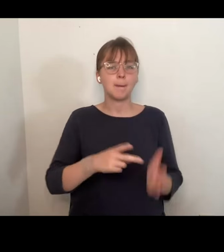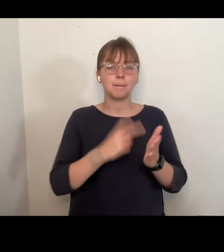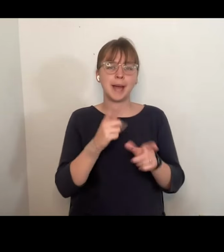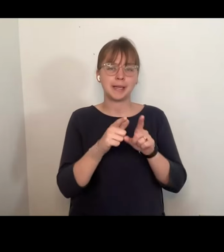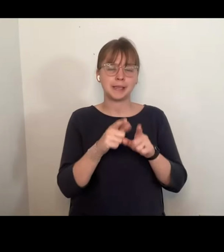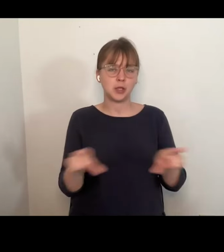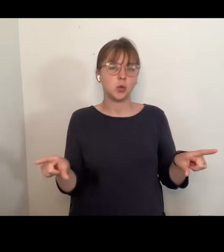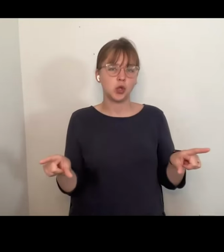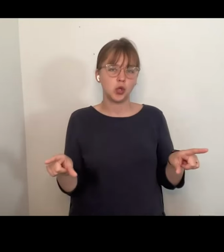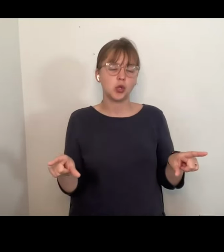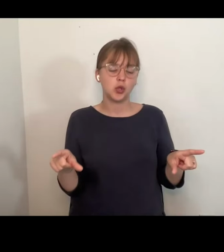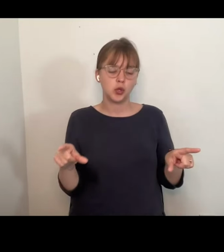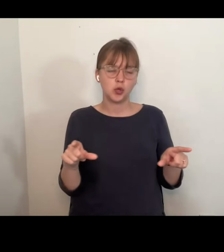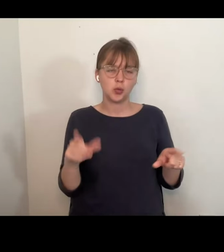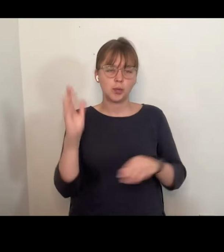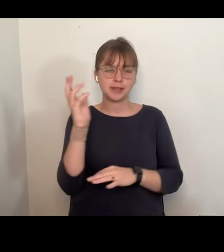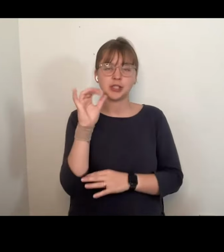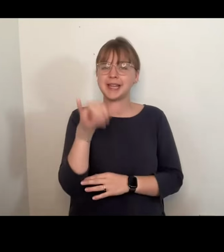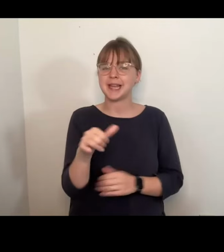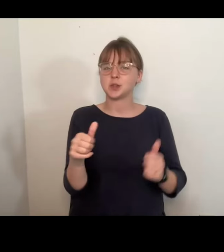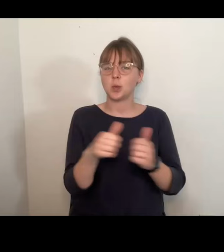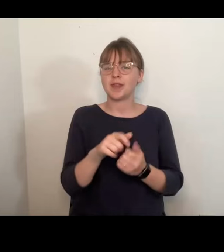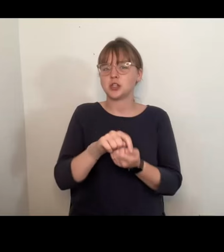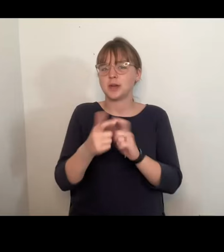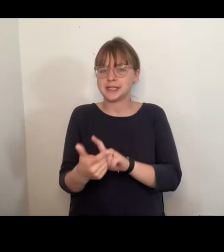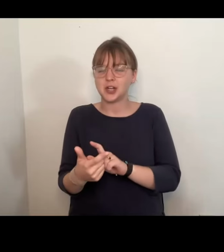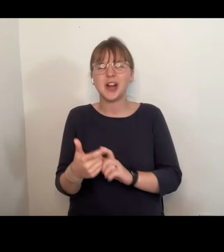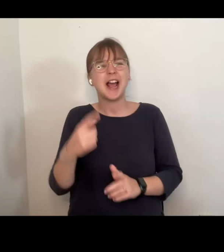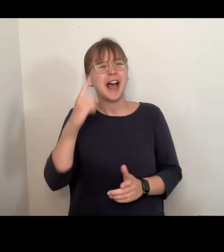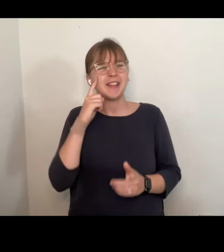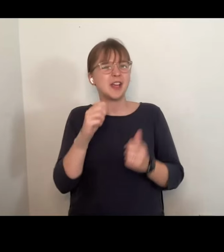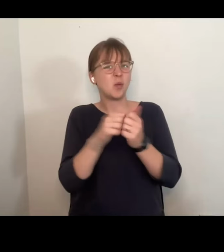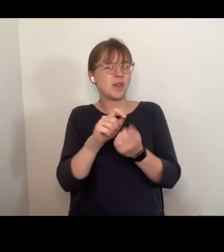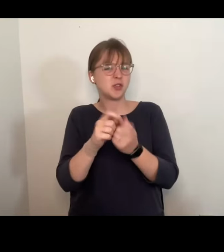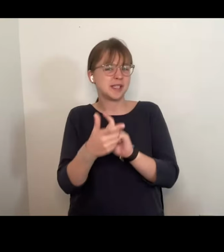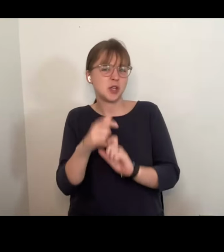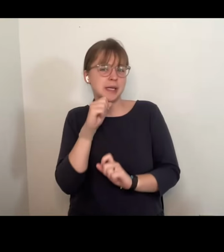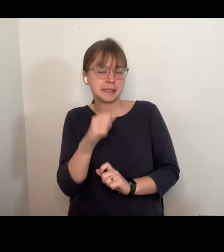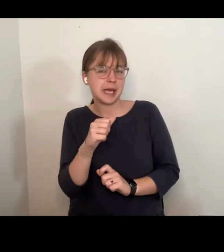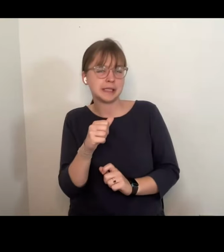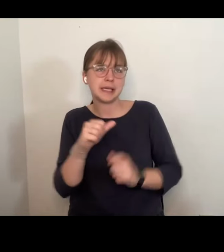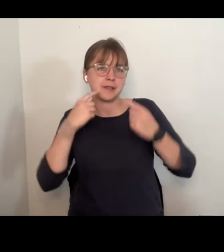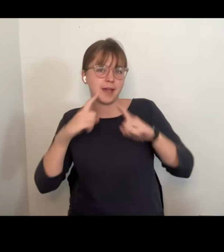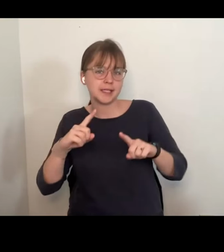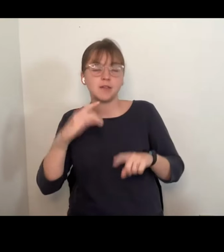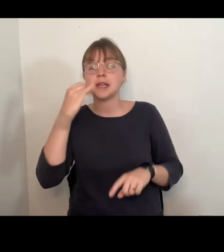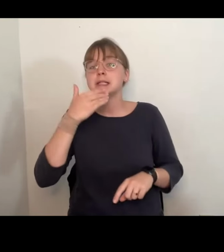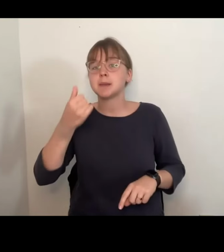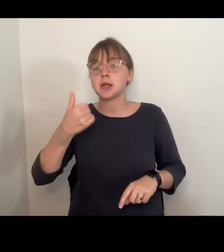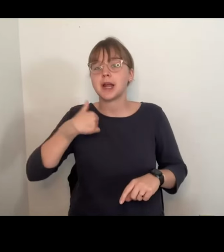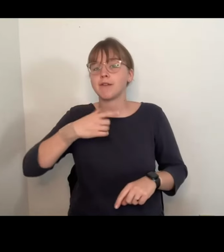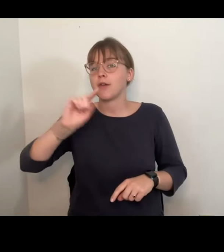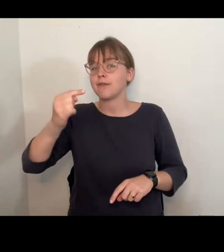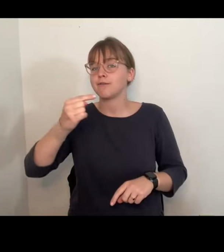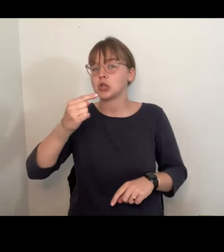unfortunately they've been with a translator, and I don't think that's as effective. I would much rather have a Spanish speaking person. We have a lot of a